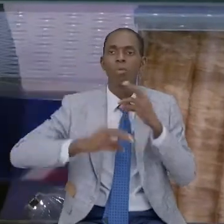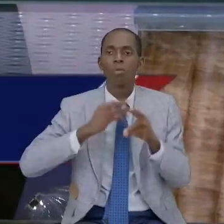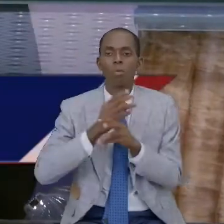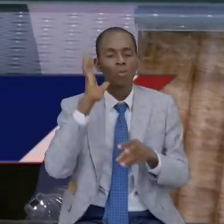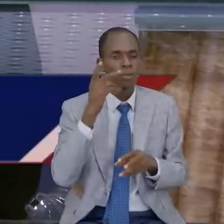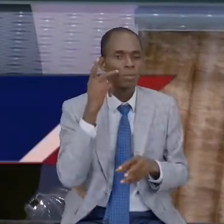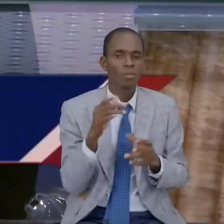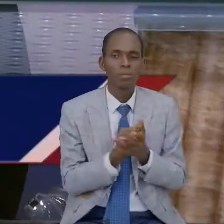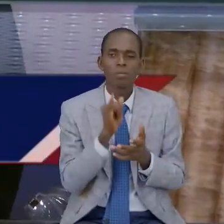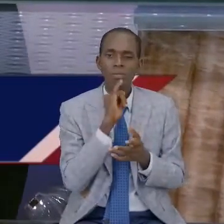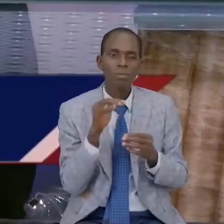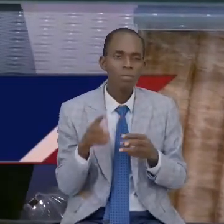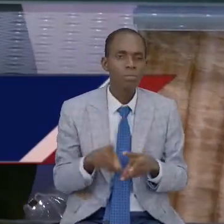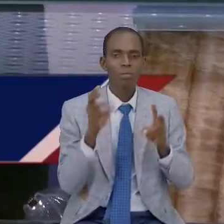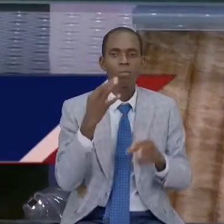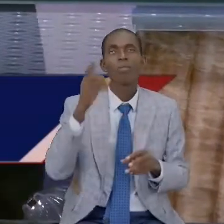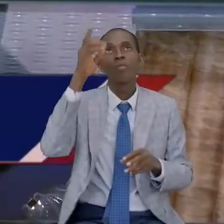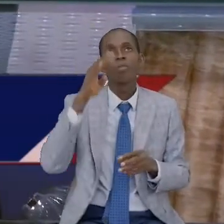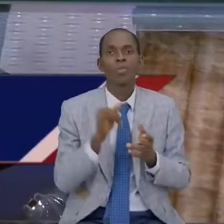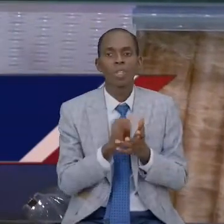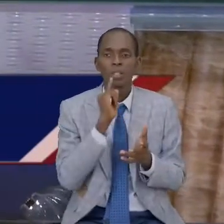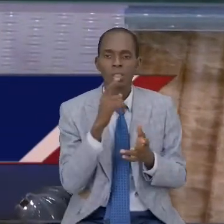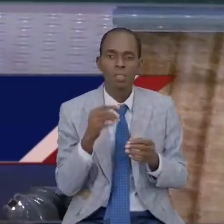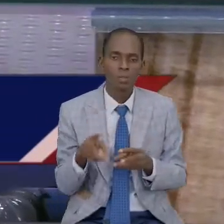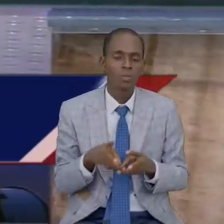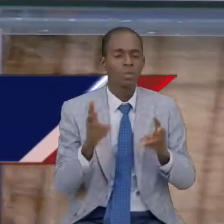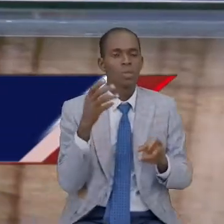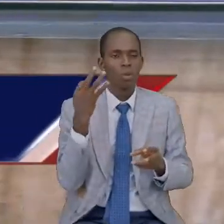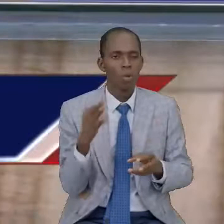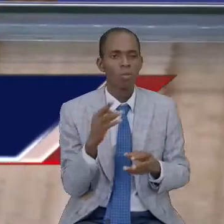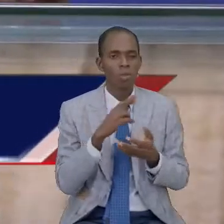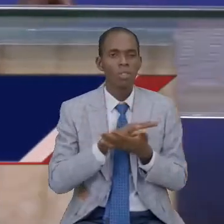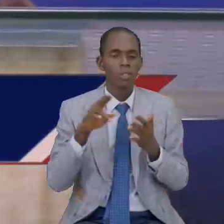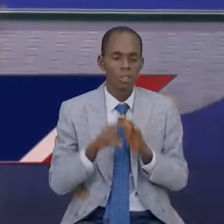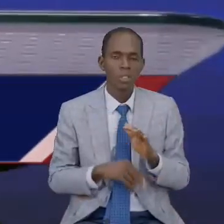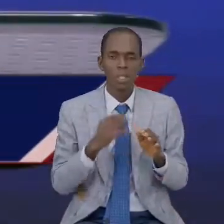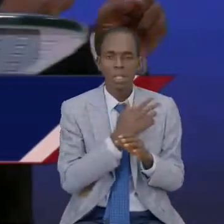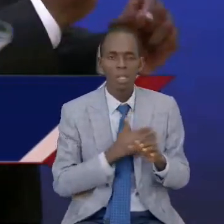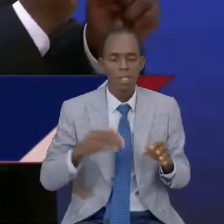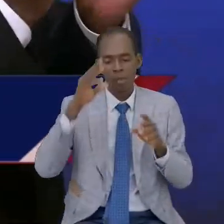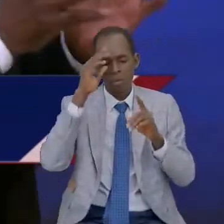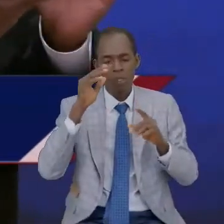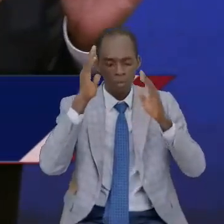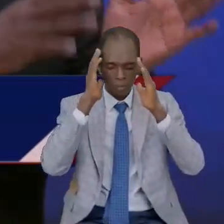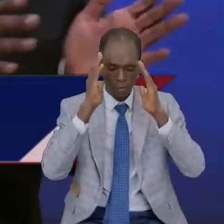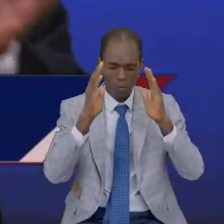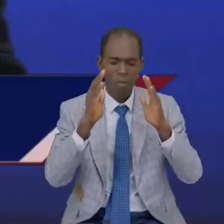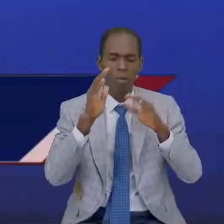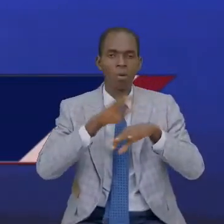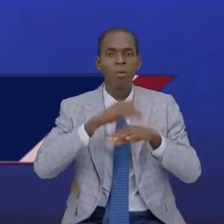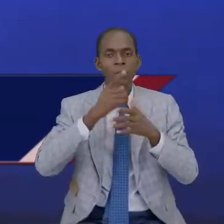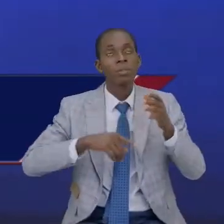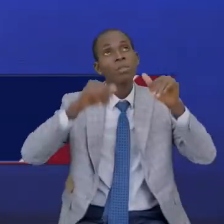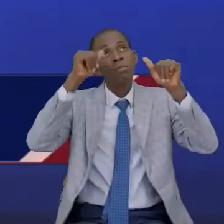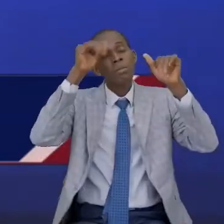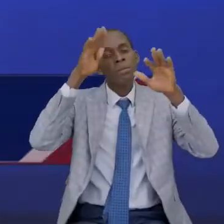the way of God. That's the way of salvation. That's the way of righteousness. And he concentrated on what the